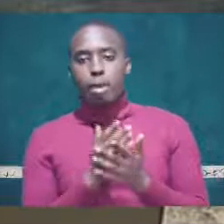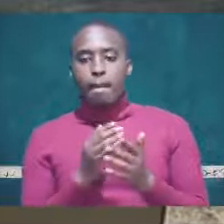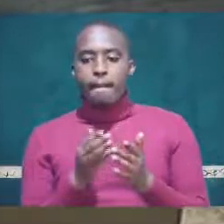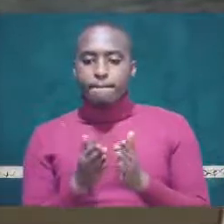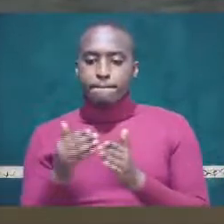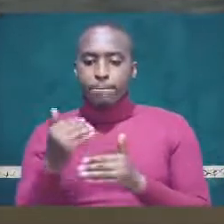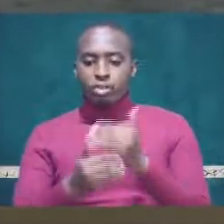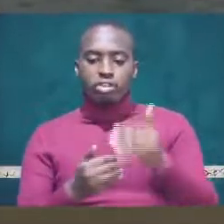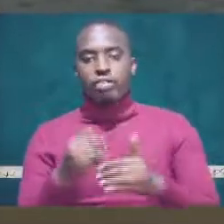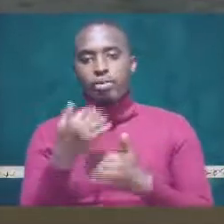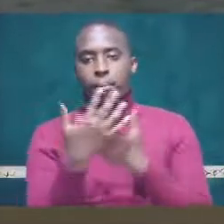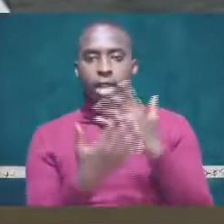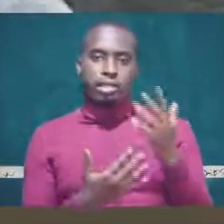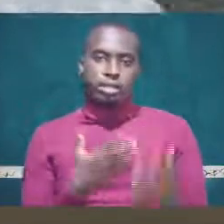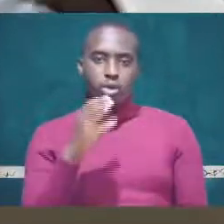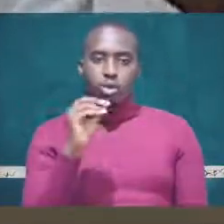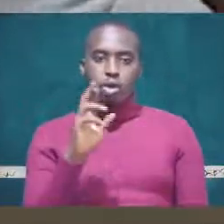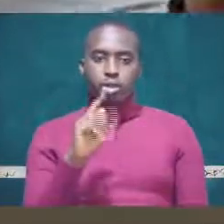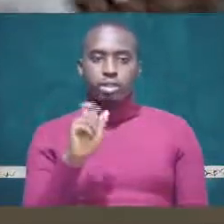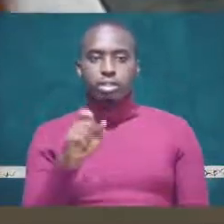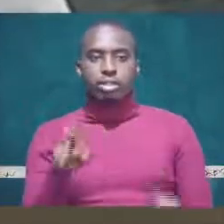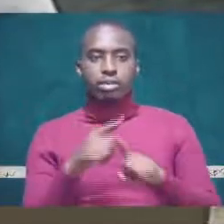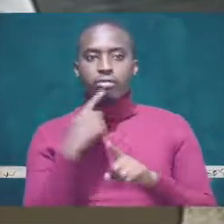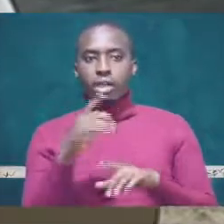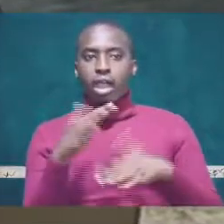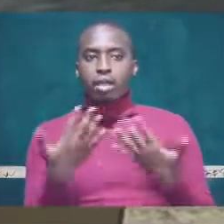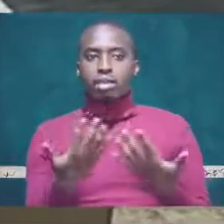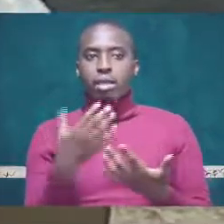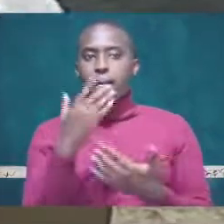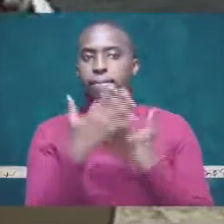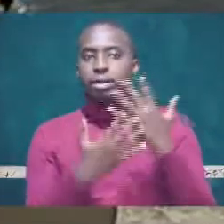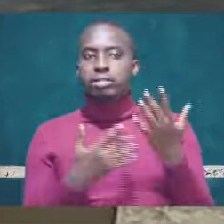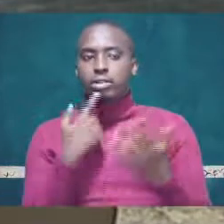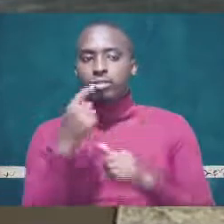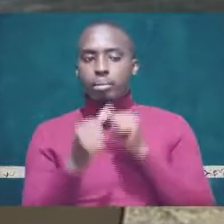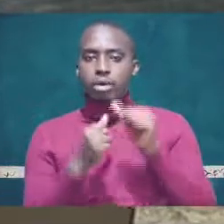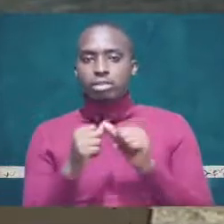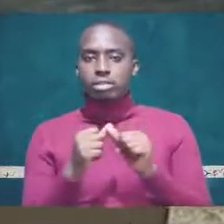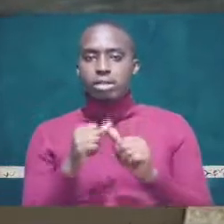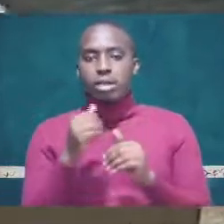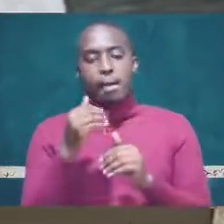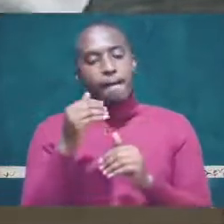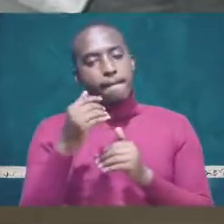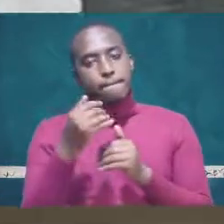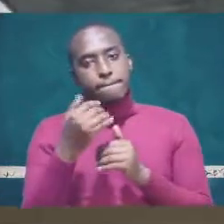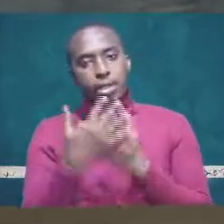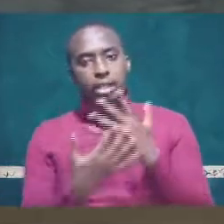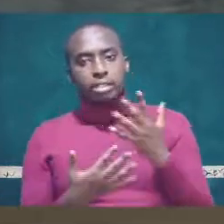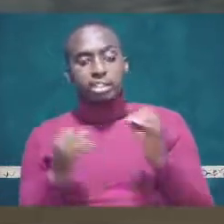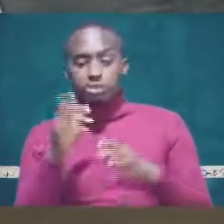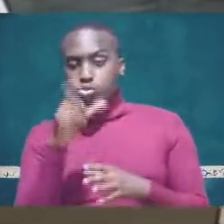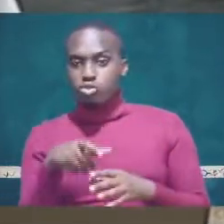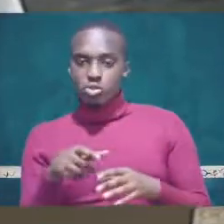clotting. And we talked how does the blood clot, and we talked about the process of blood clotting when someone gets